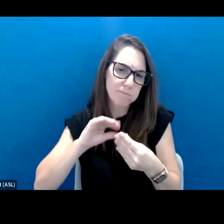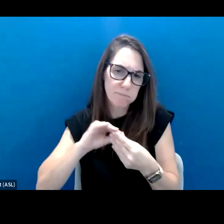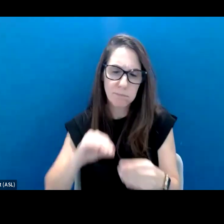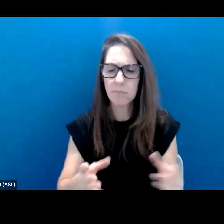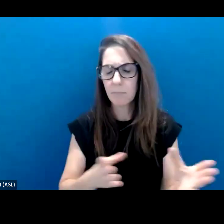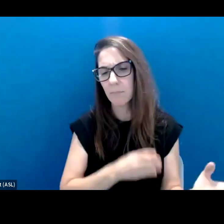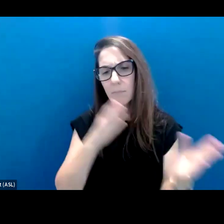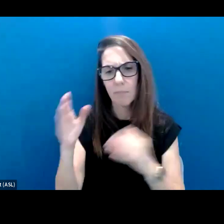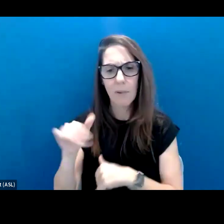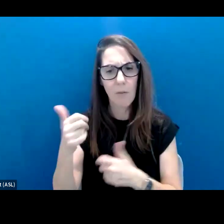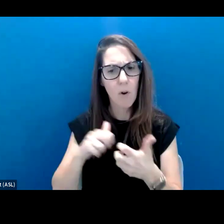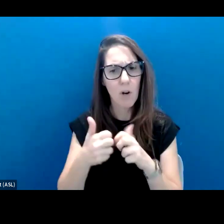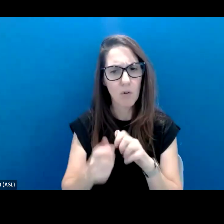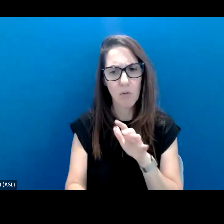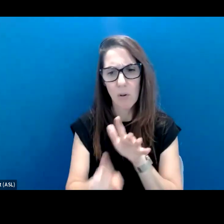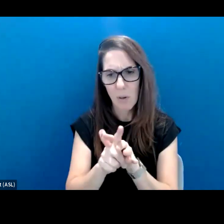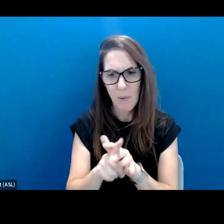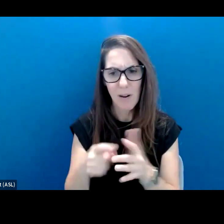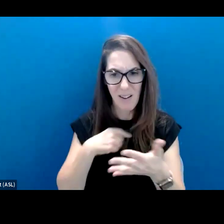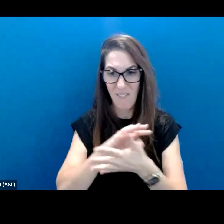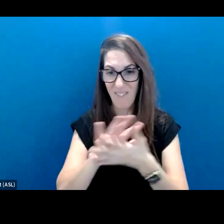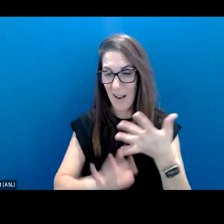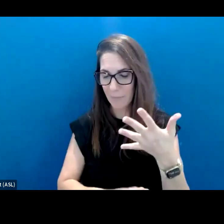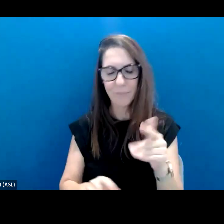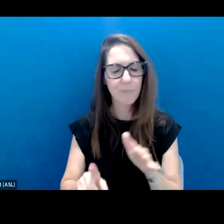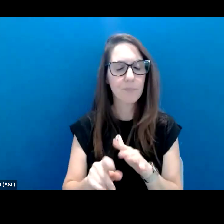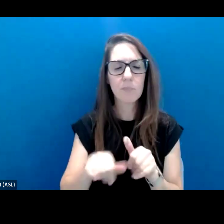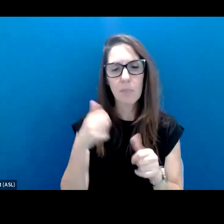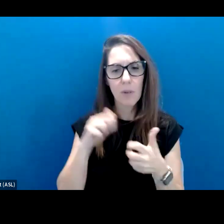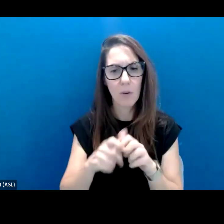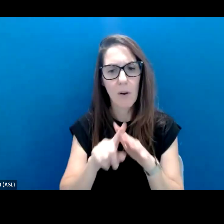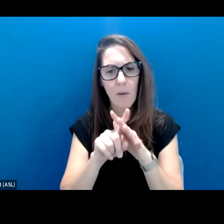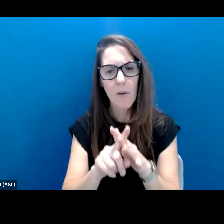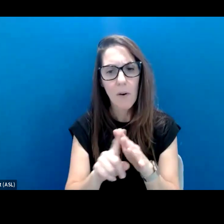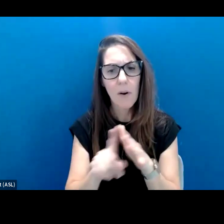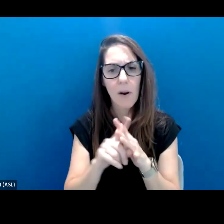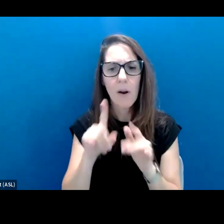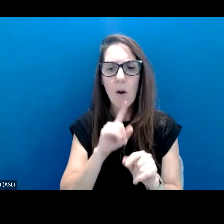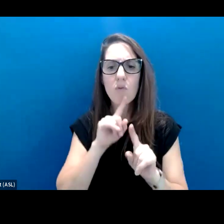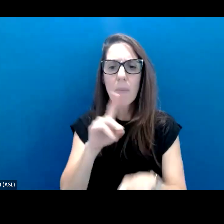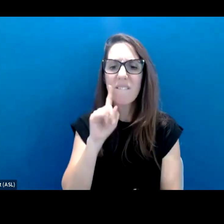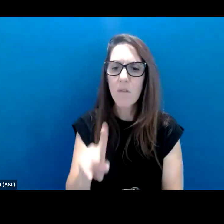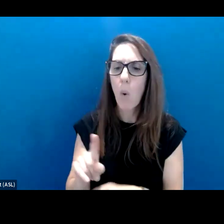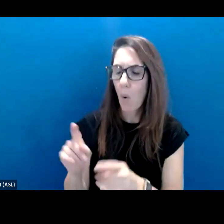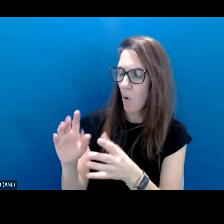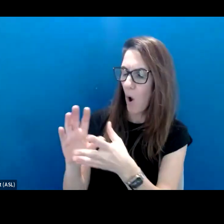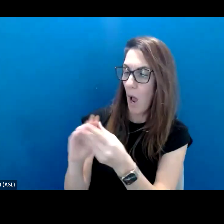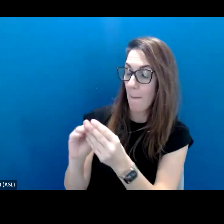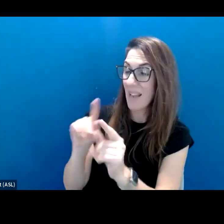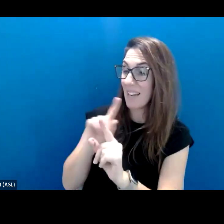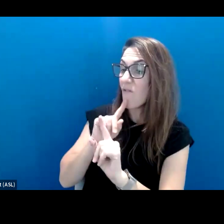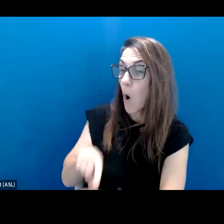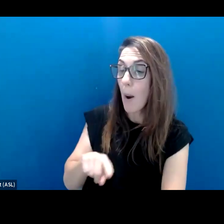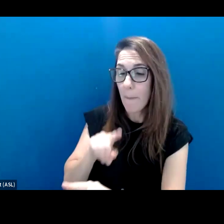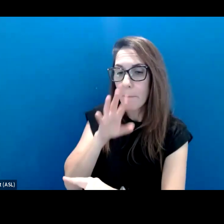Another issue that came up, don't worry, there's only 5 of these. Another issue that came up was responding to verbal comments. And the weight